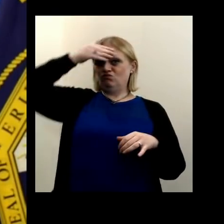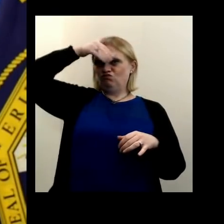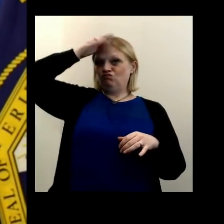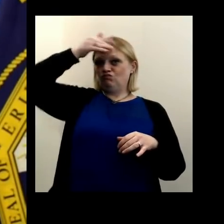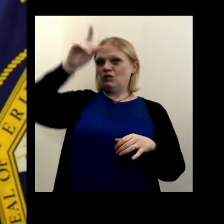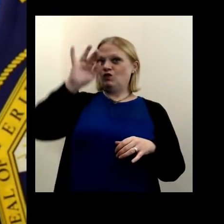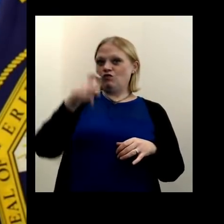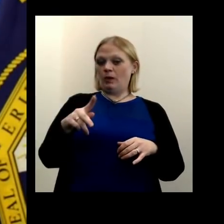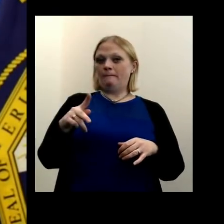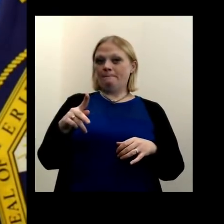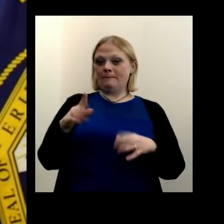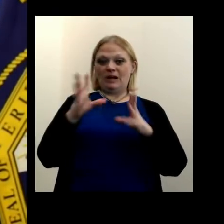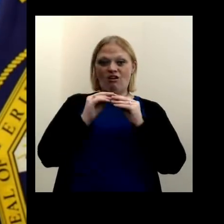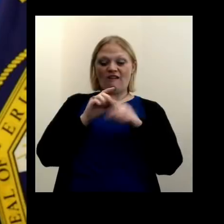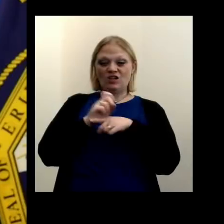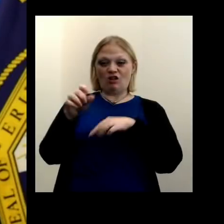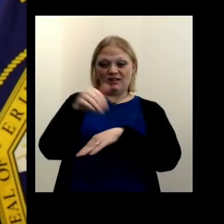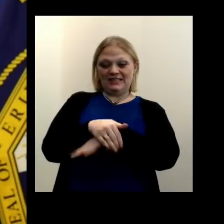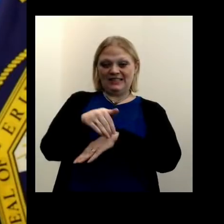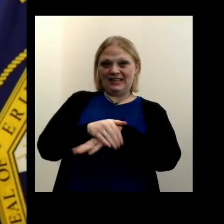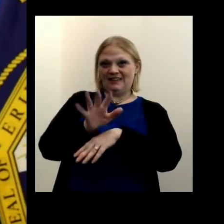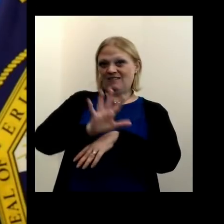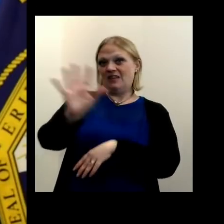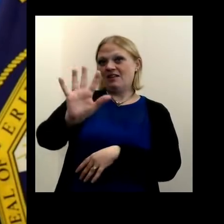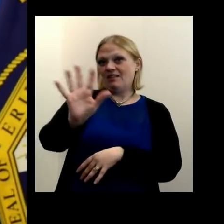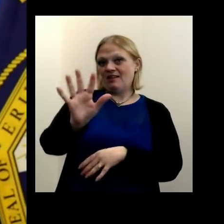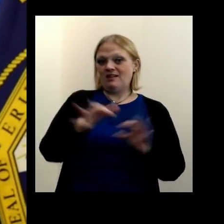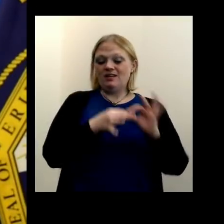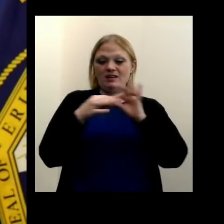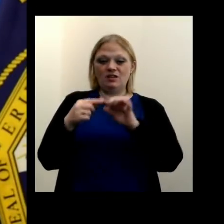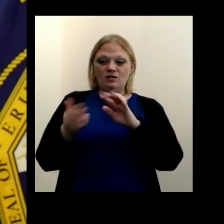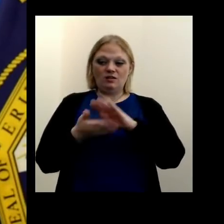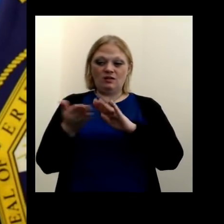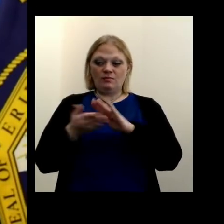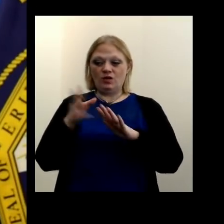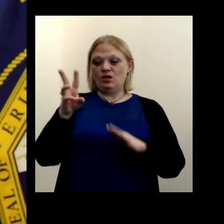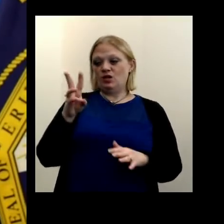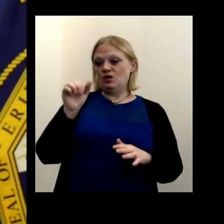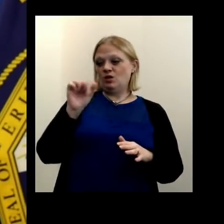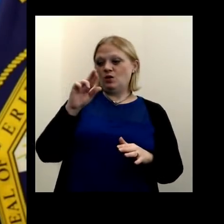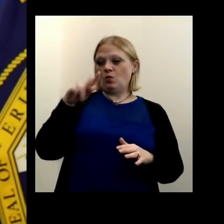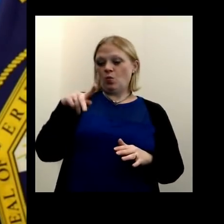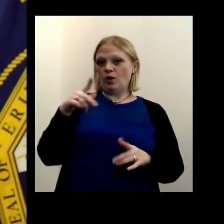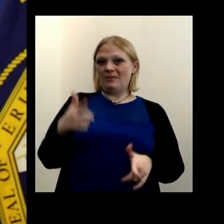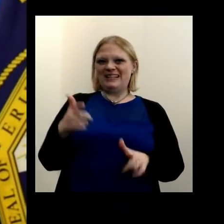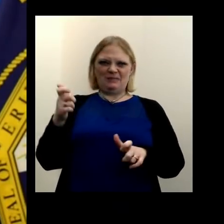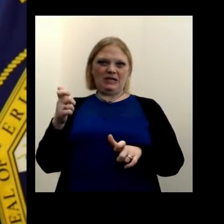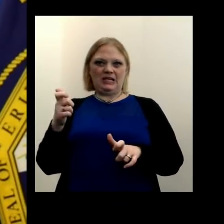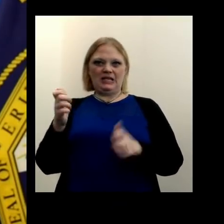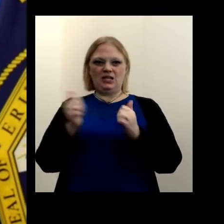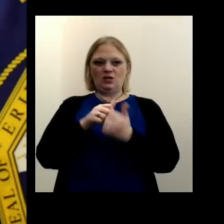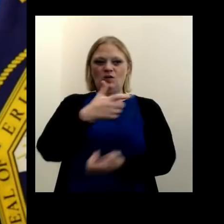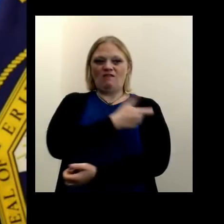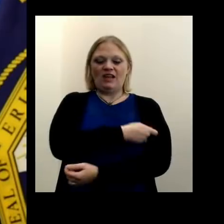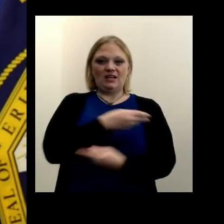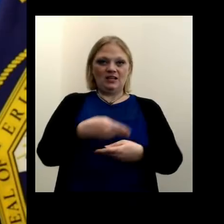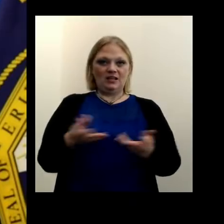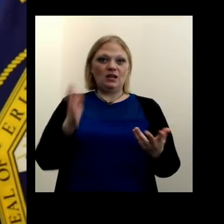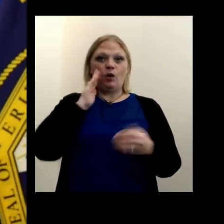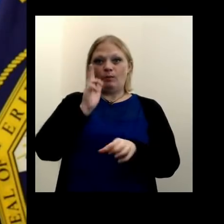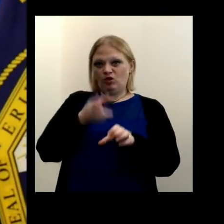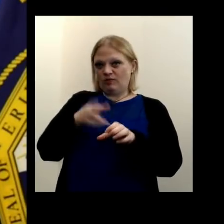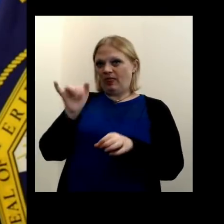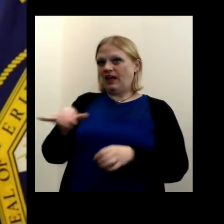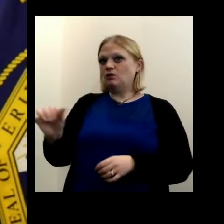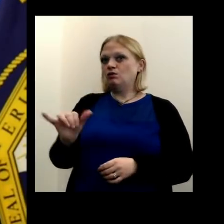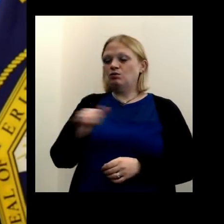tonight at 5 o'clock in regards to Operation Warp Speed and the vaccine delivery. So I will be participating in that